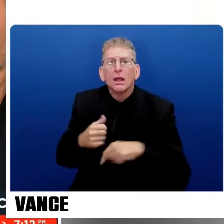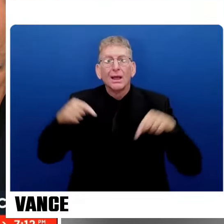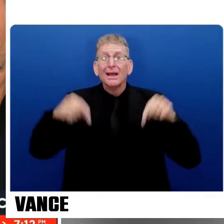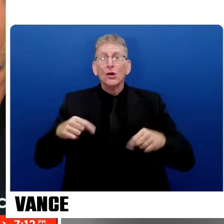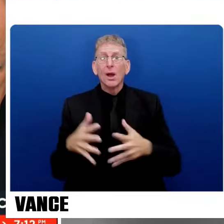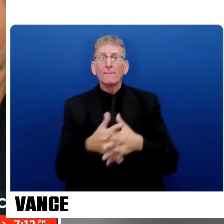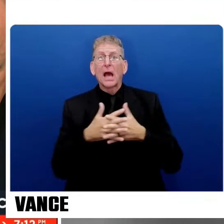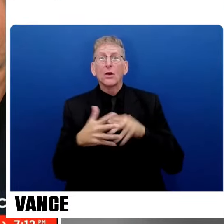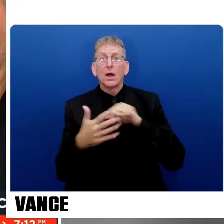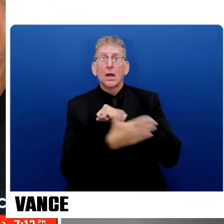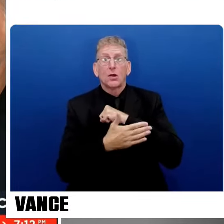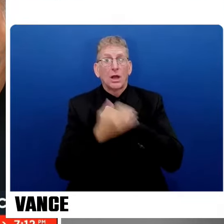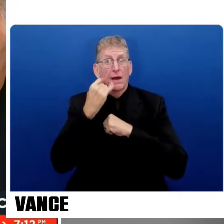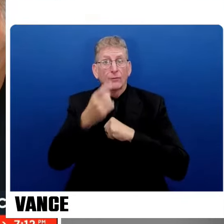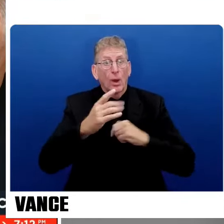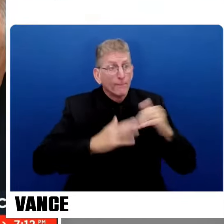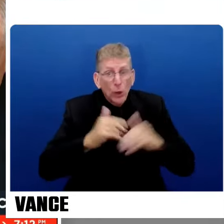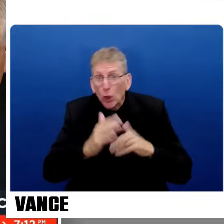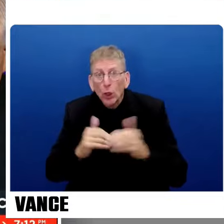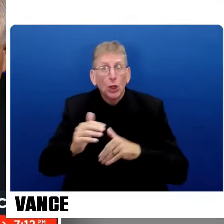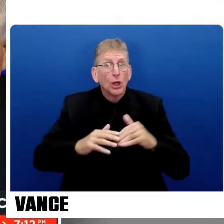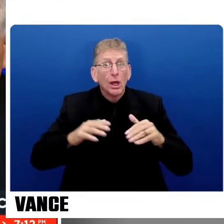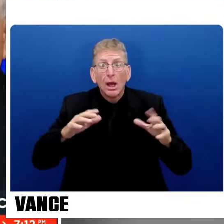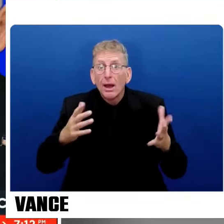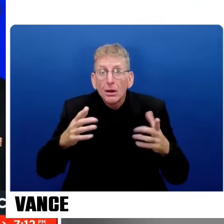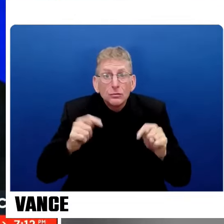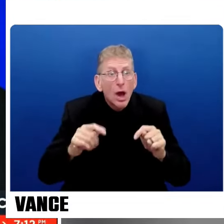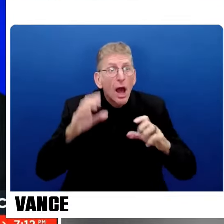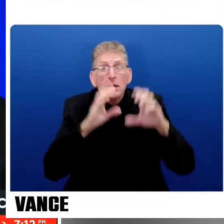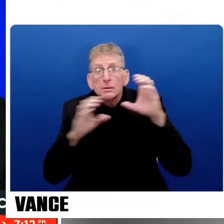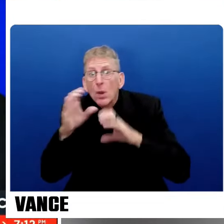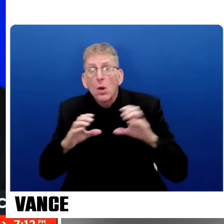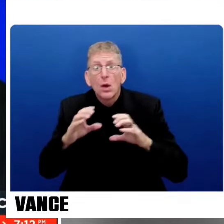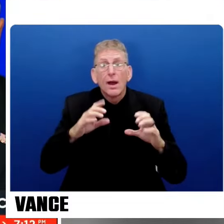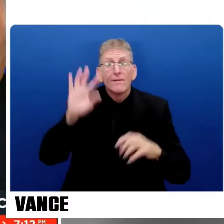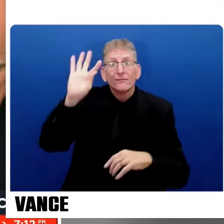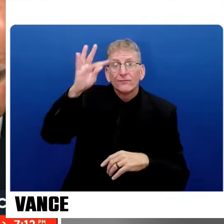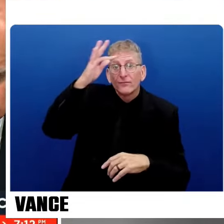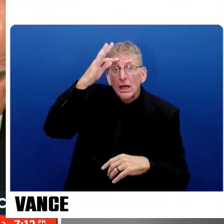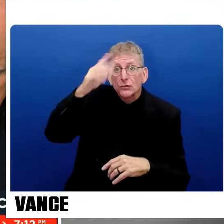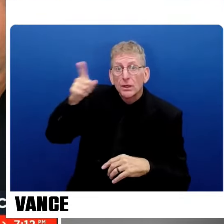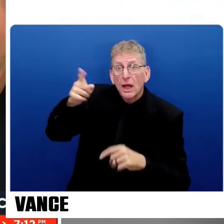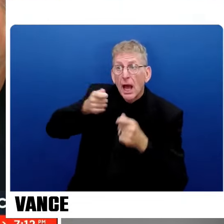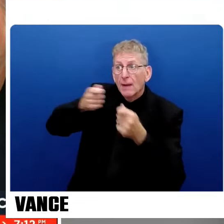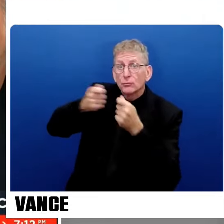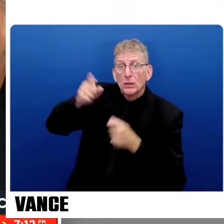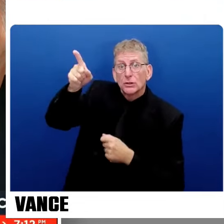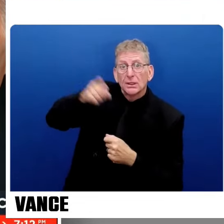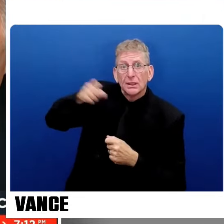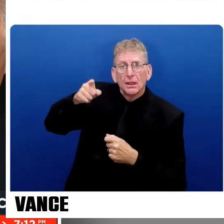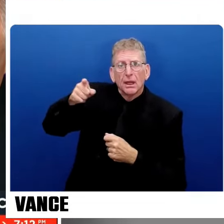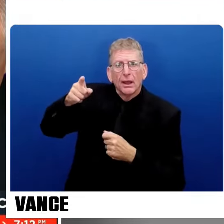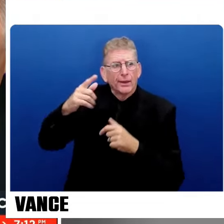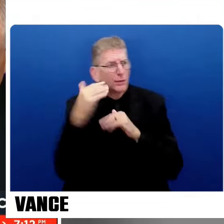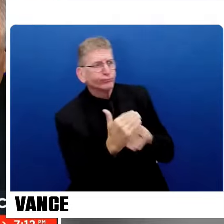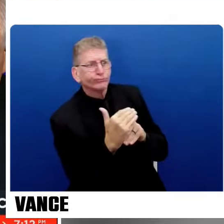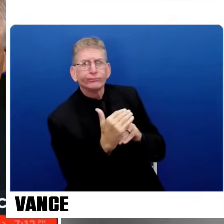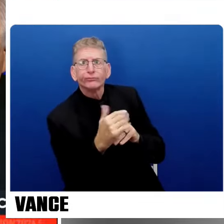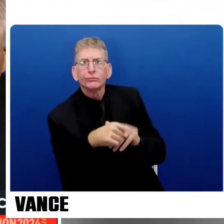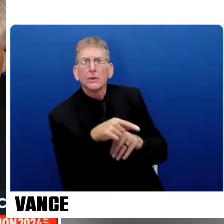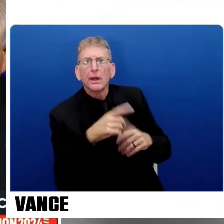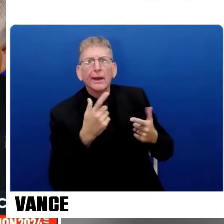But we increasingly have a federal administration that makes it harder to develop our our resources, makes it harder to build things, and wants to